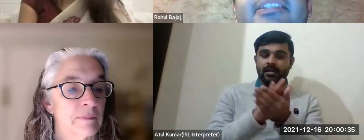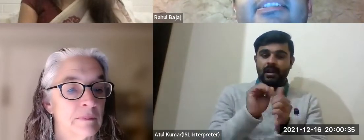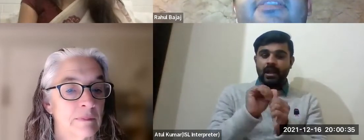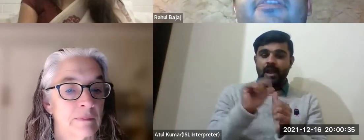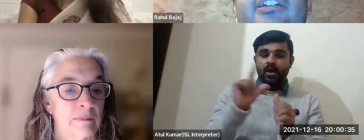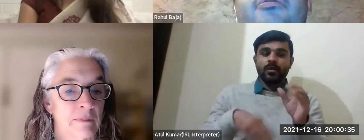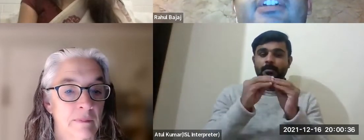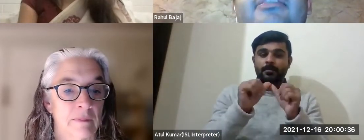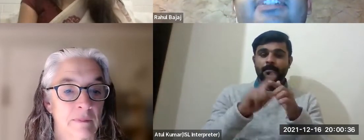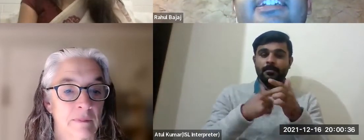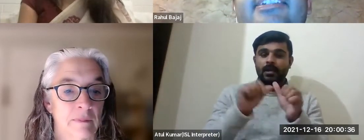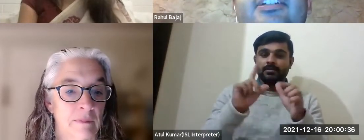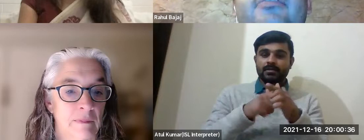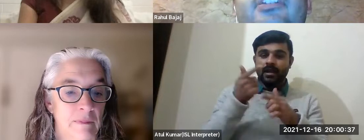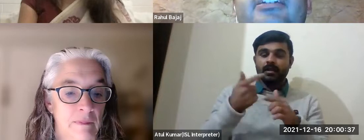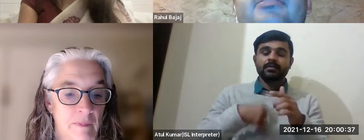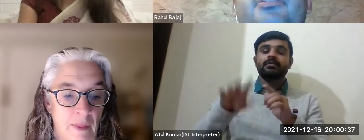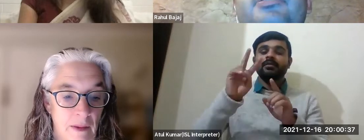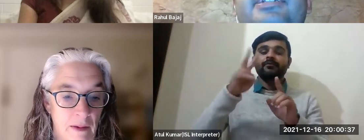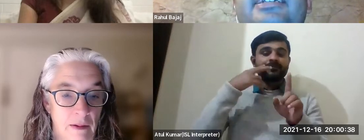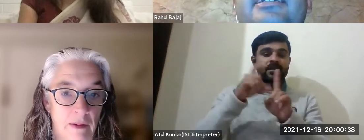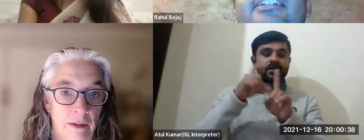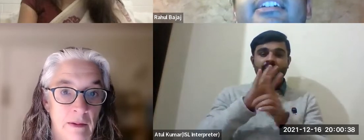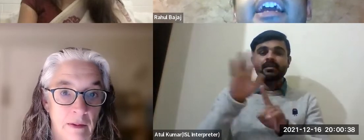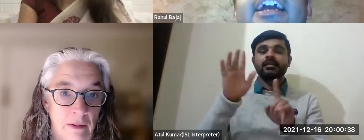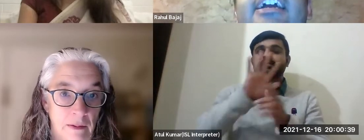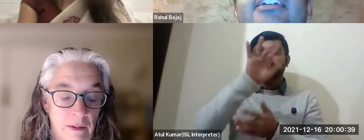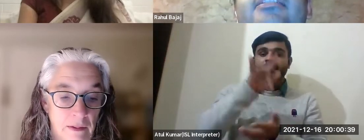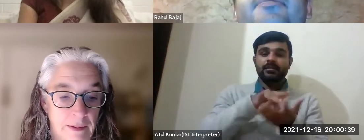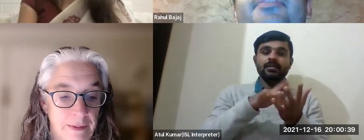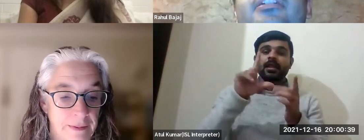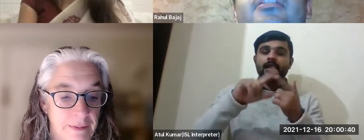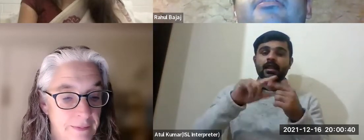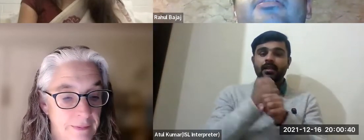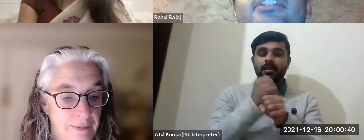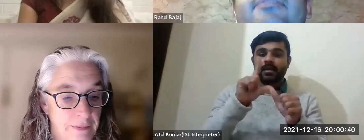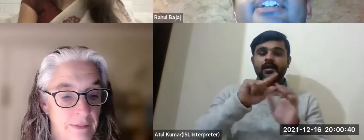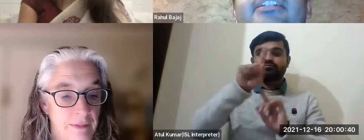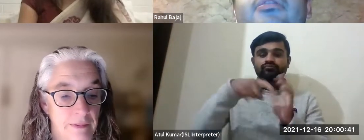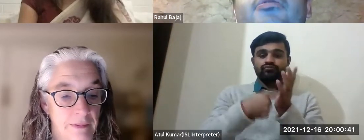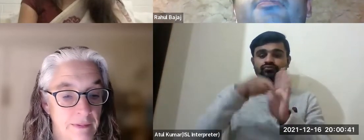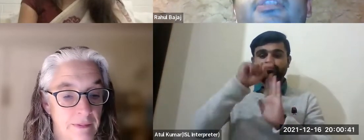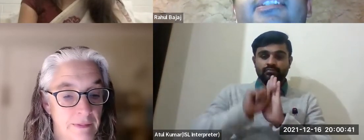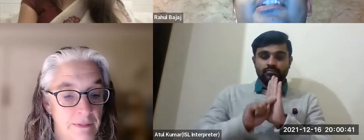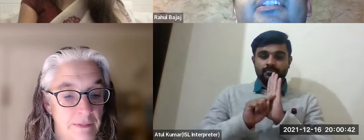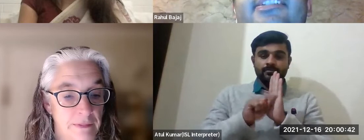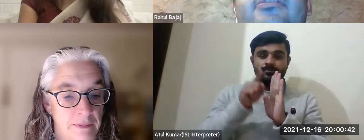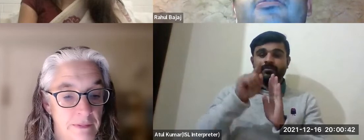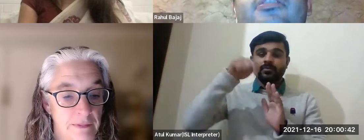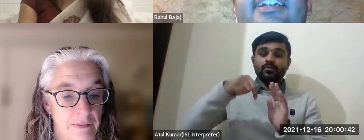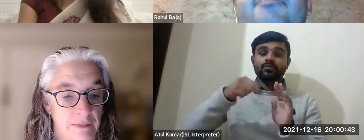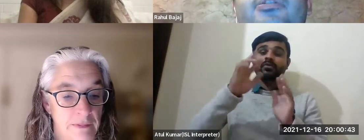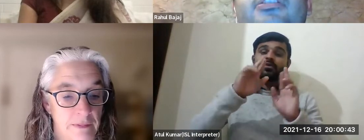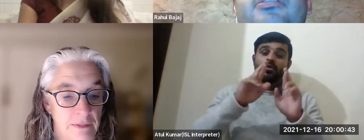a senior resident fellow at the Vidhi Center for Legal Policy. And today we hope to discuss